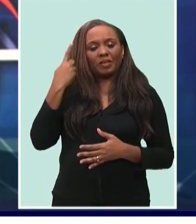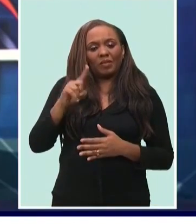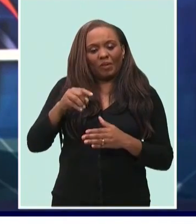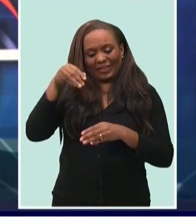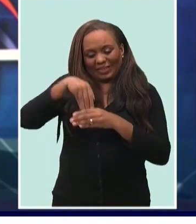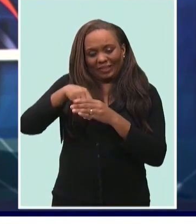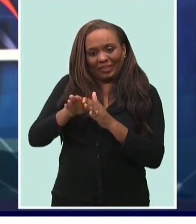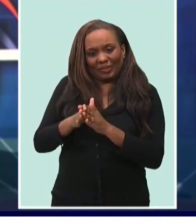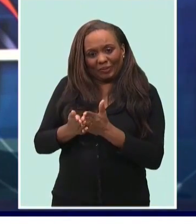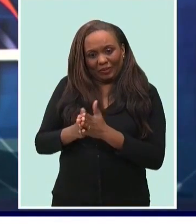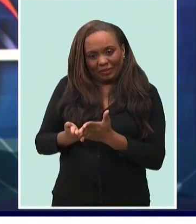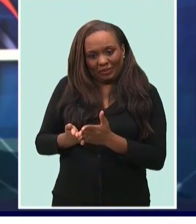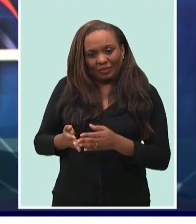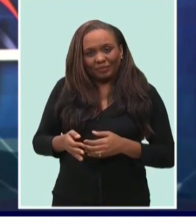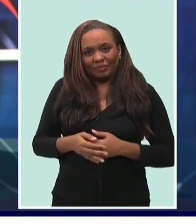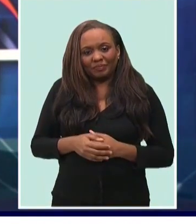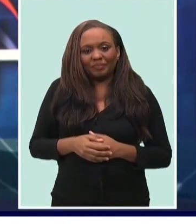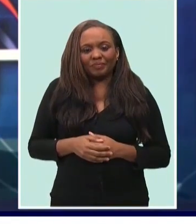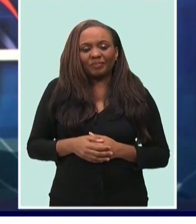Experience.